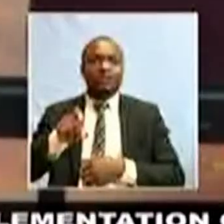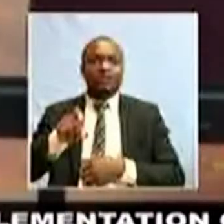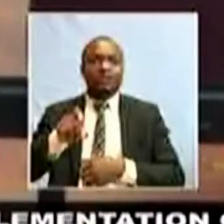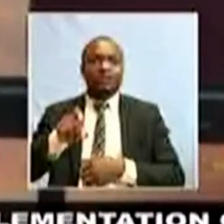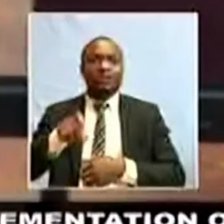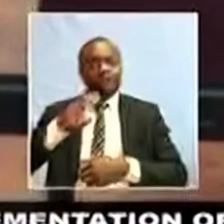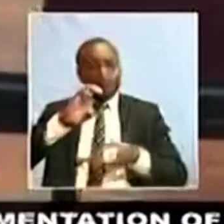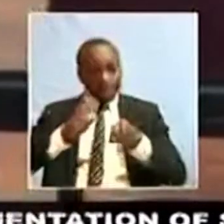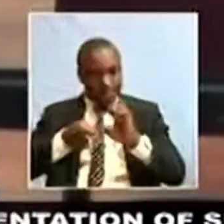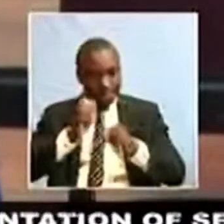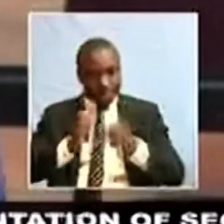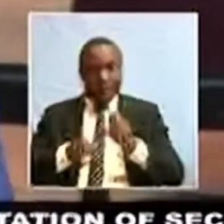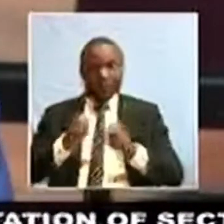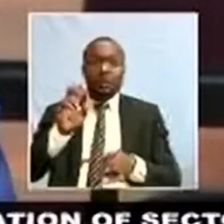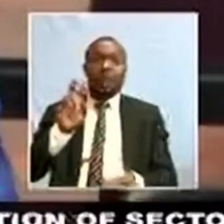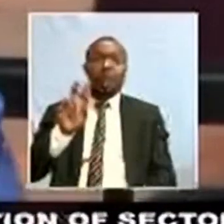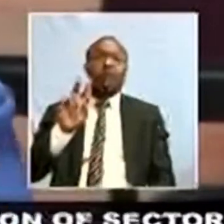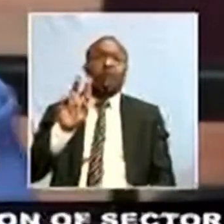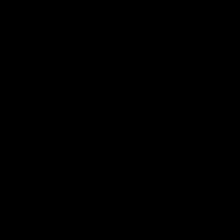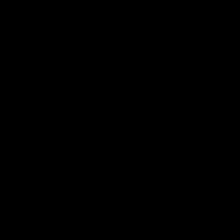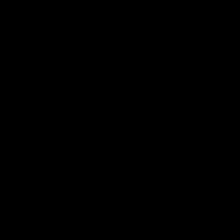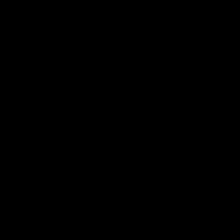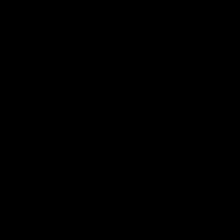emergency and it's 24/7.